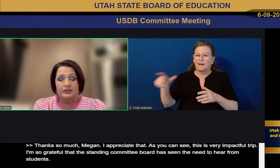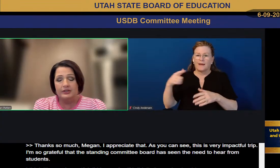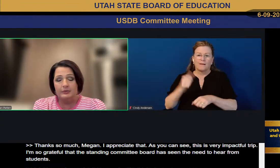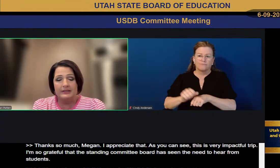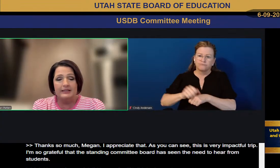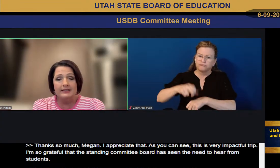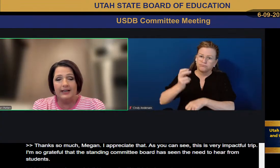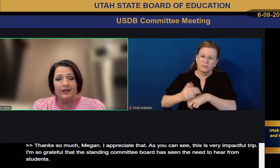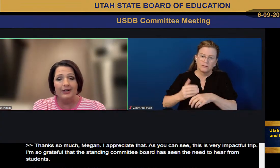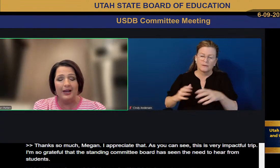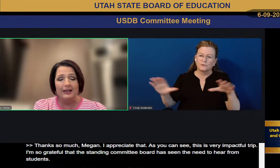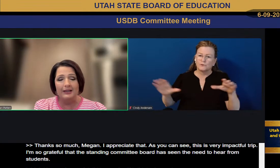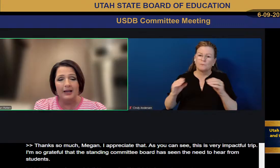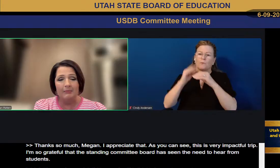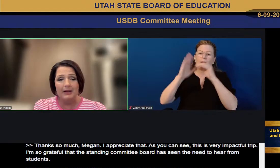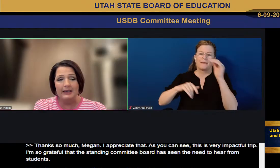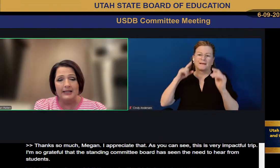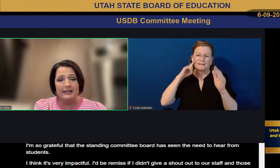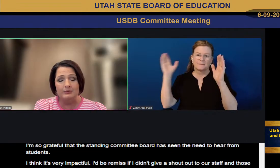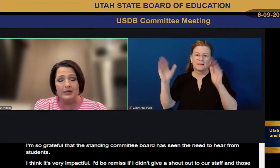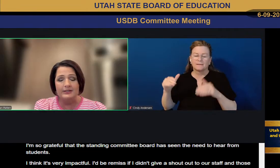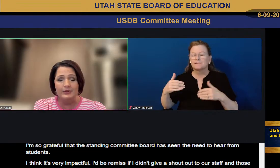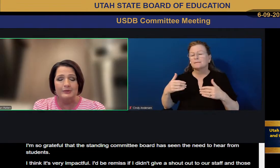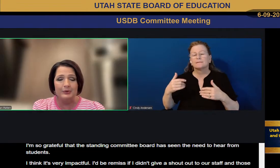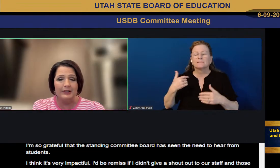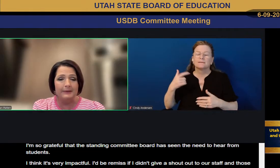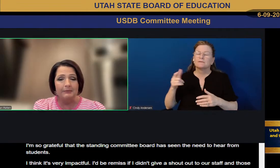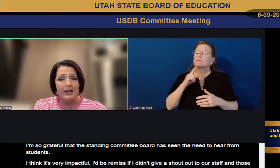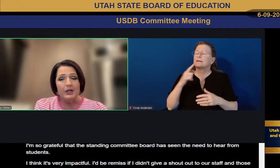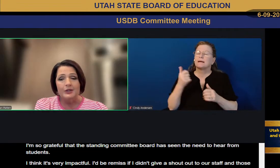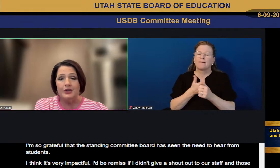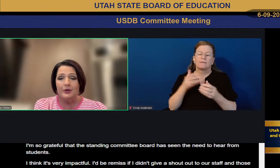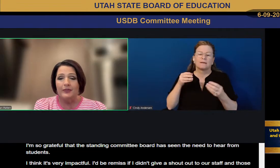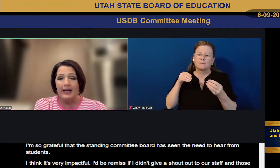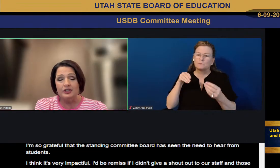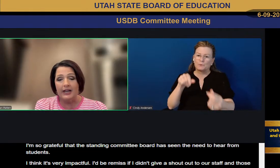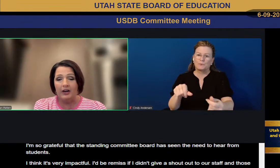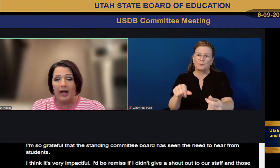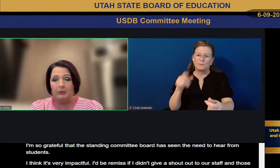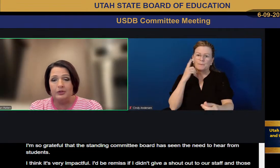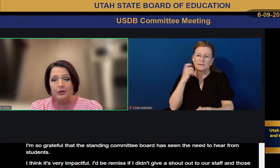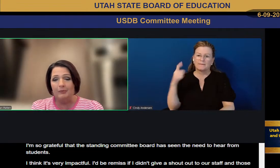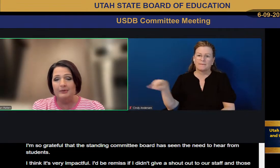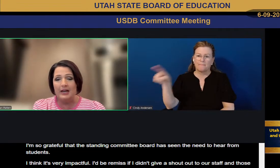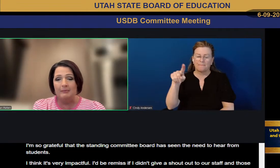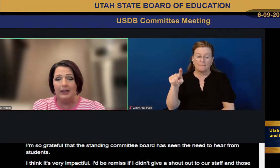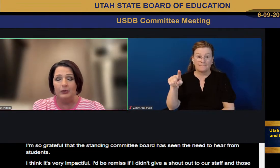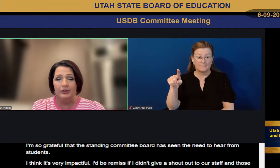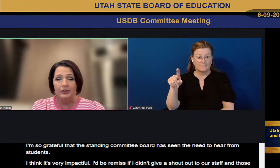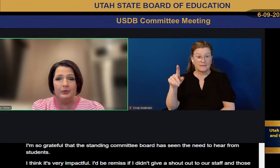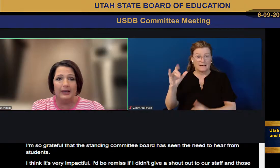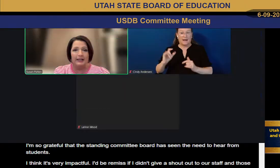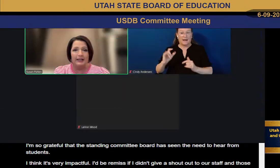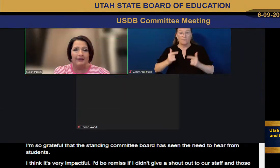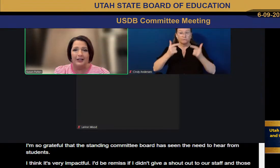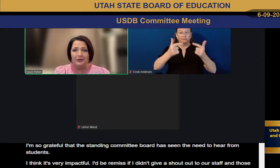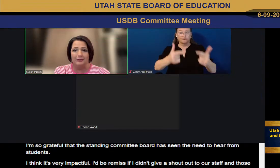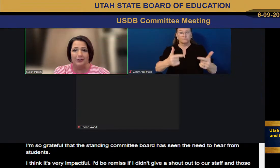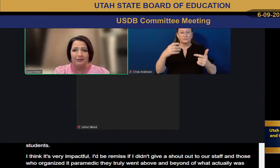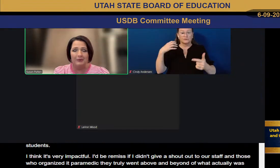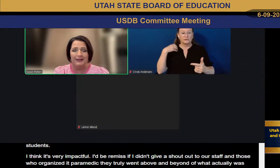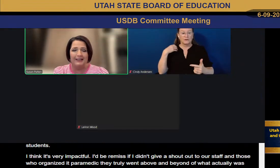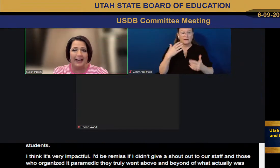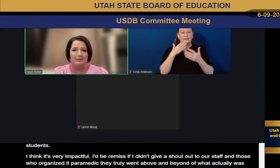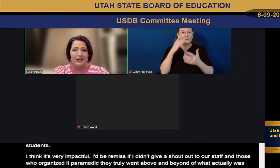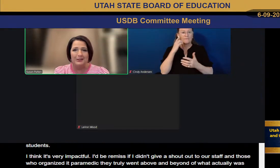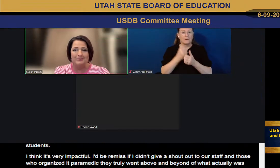what actually was necessary and made things run so smoothly. So with that, Chair, I will turn the time back over to you. And again, thank you